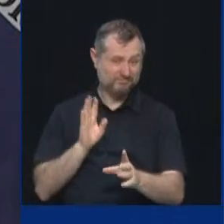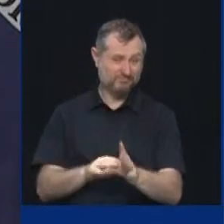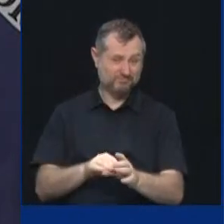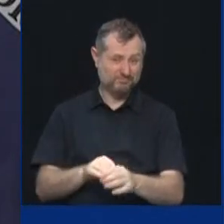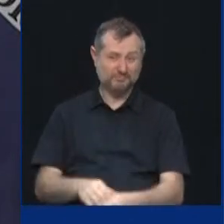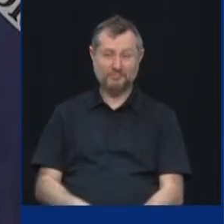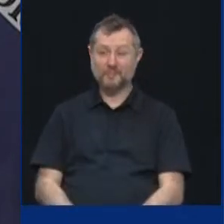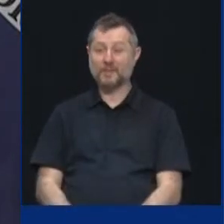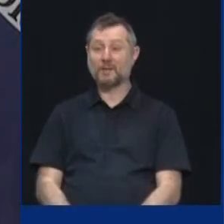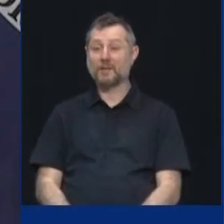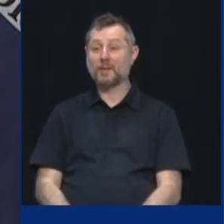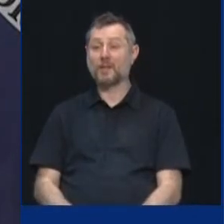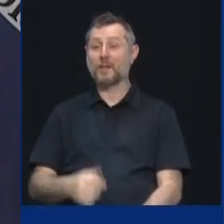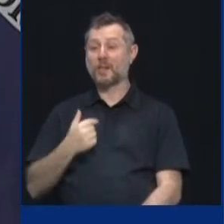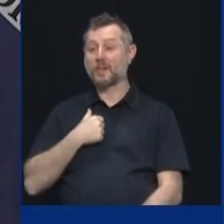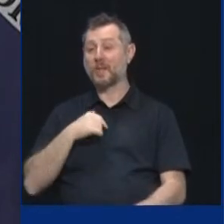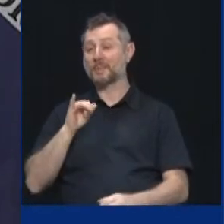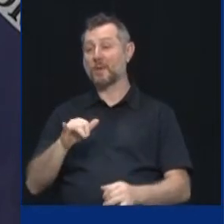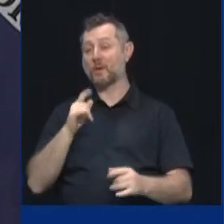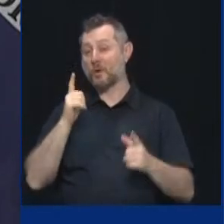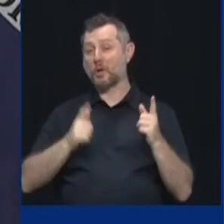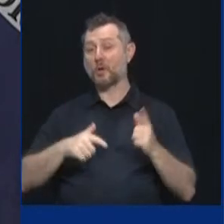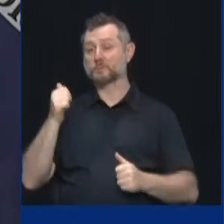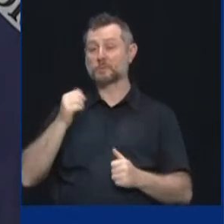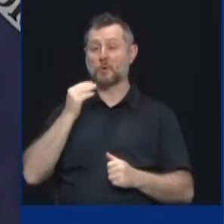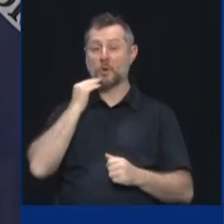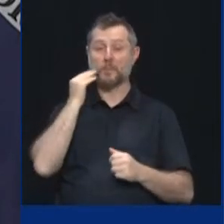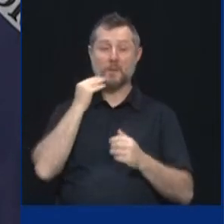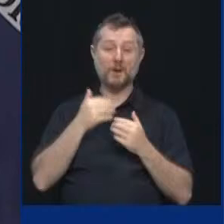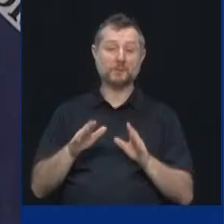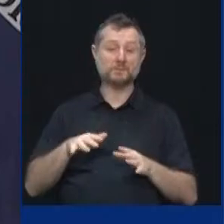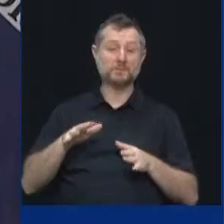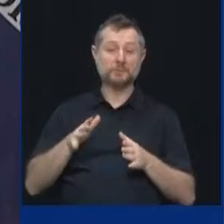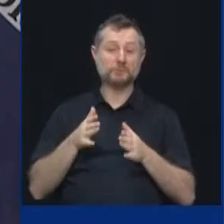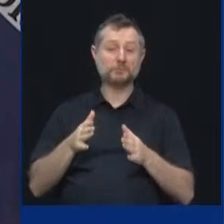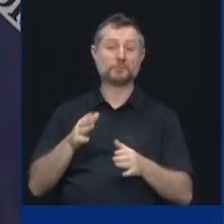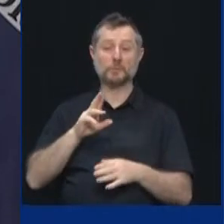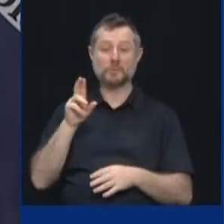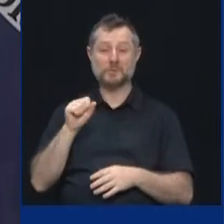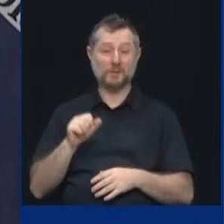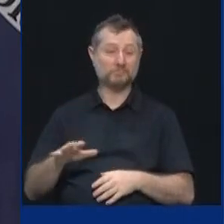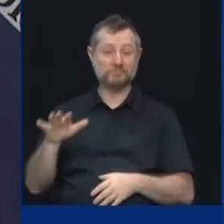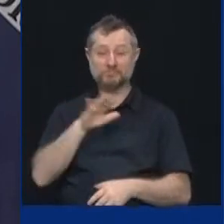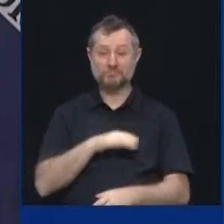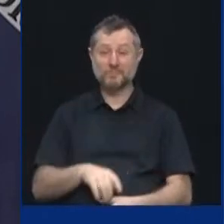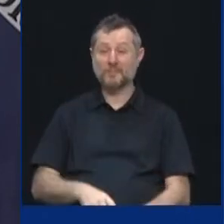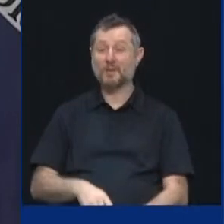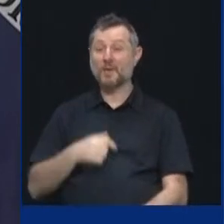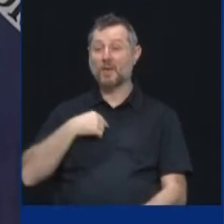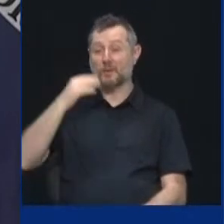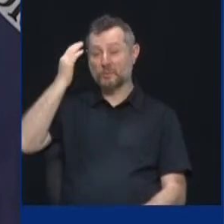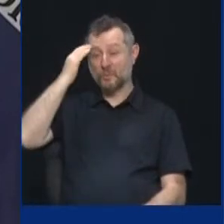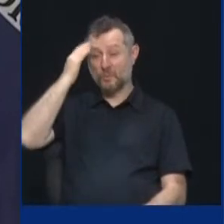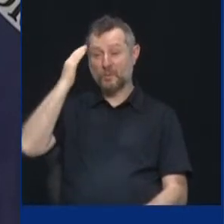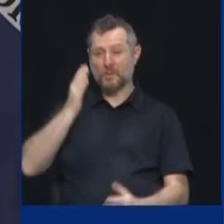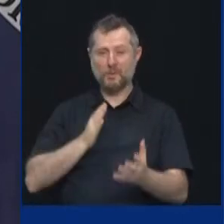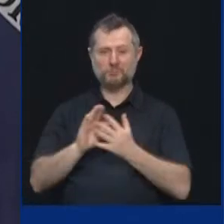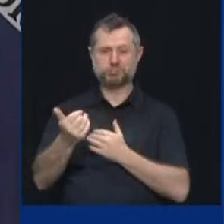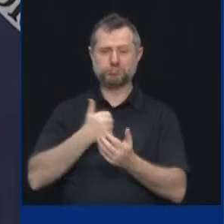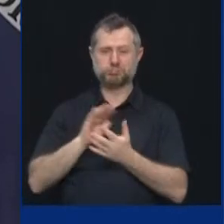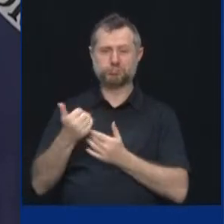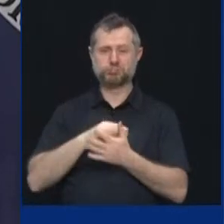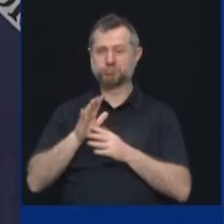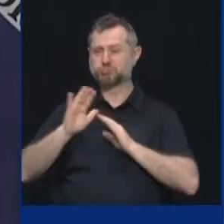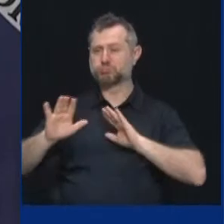26. I was the largest homeless provider for families in the nation. I know this practically. Homeless